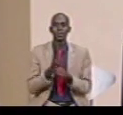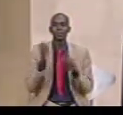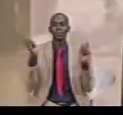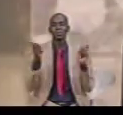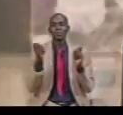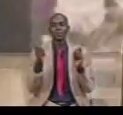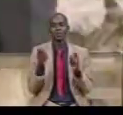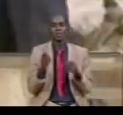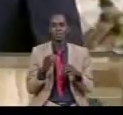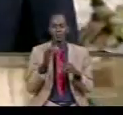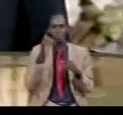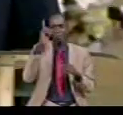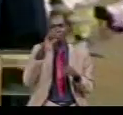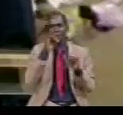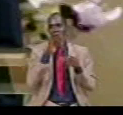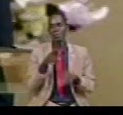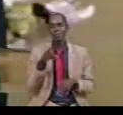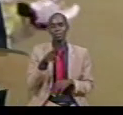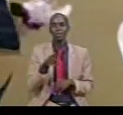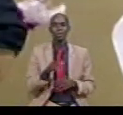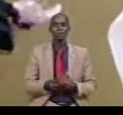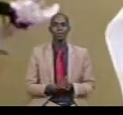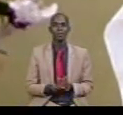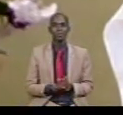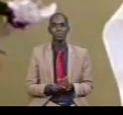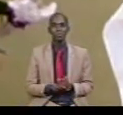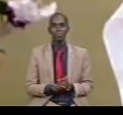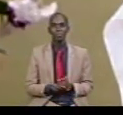sir. Thank you so much.